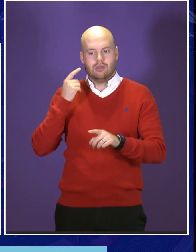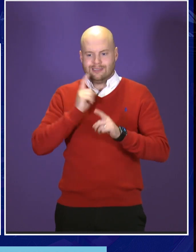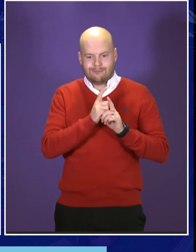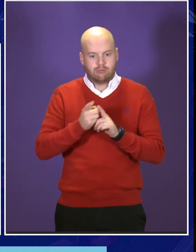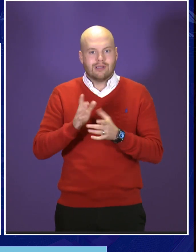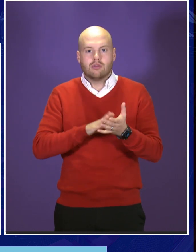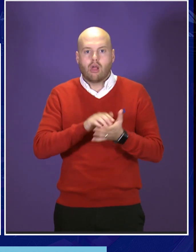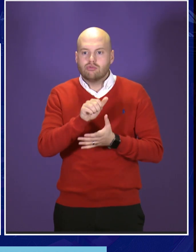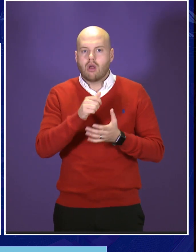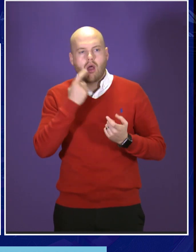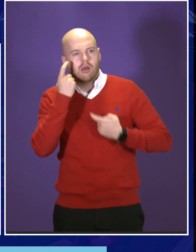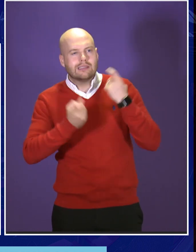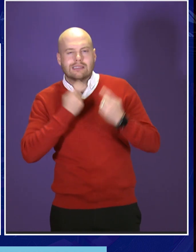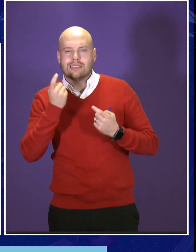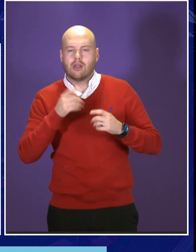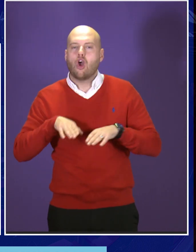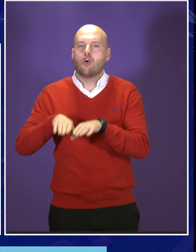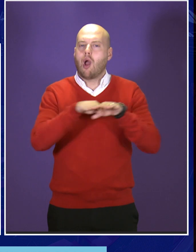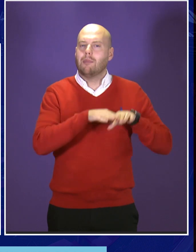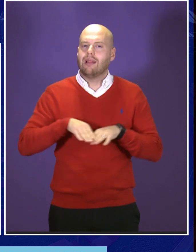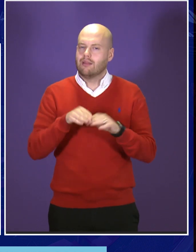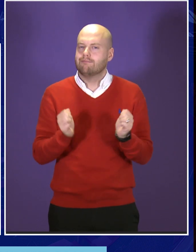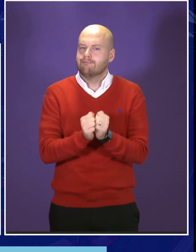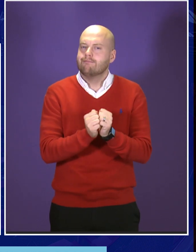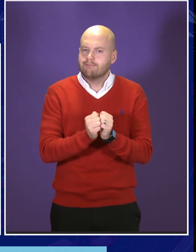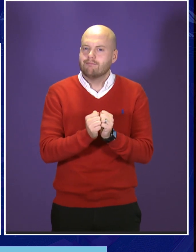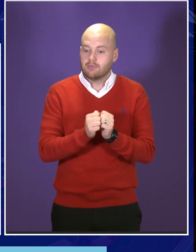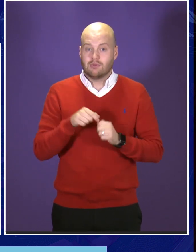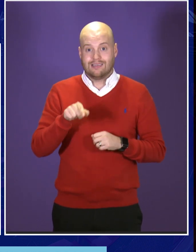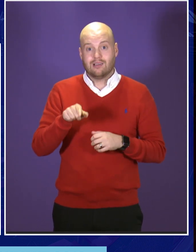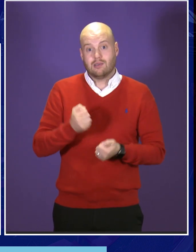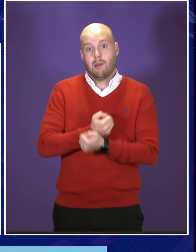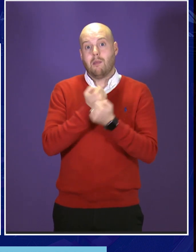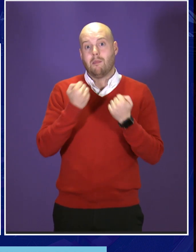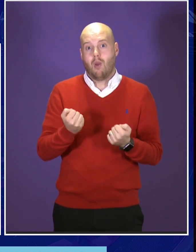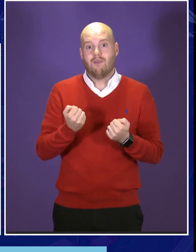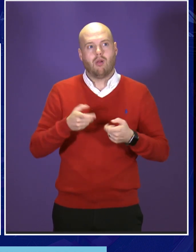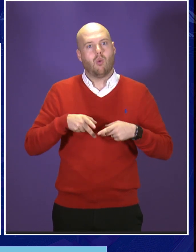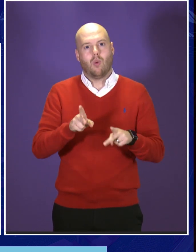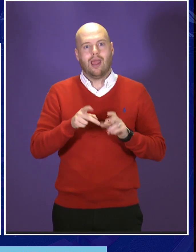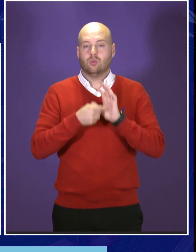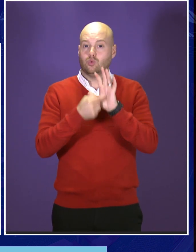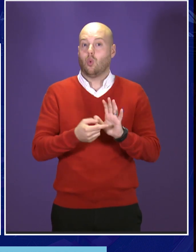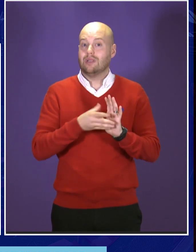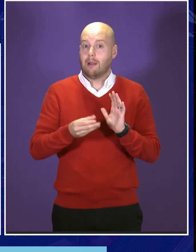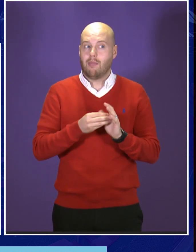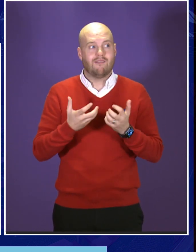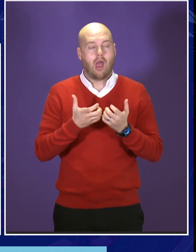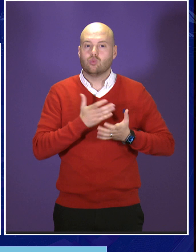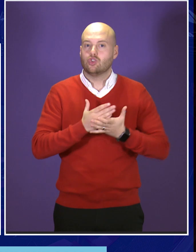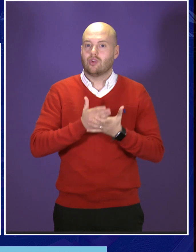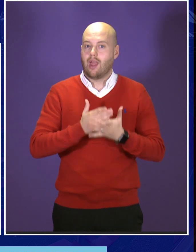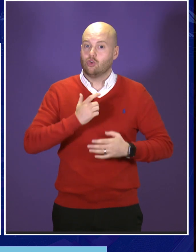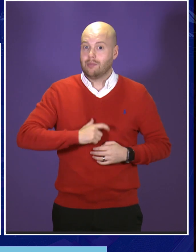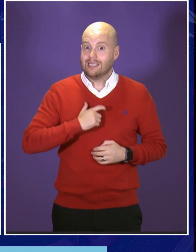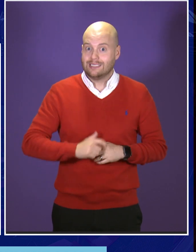to seek artistic common ground remains a powerful and poignant symbol of our shared humanity. Time then